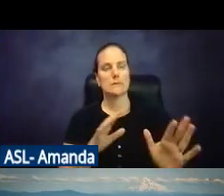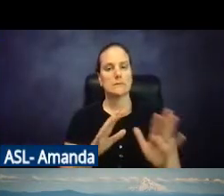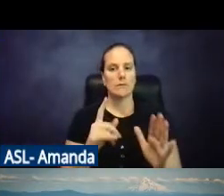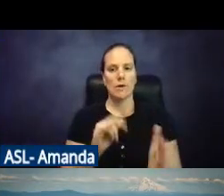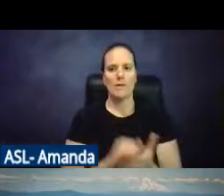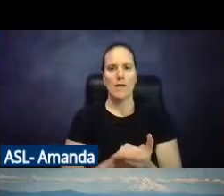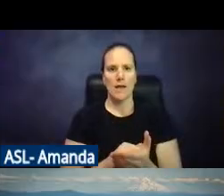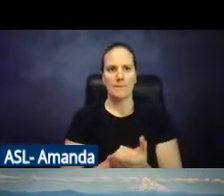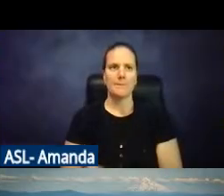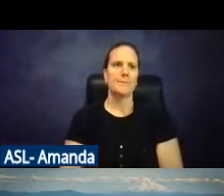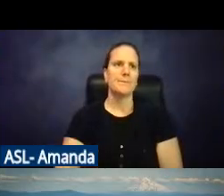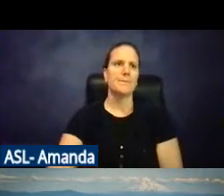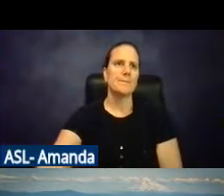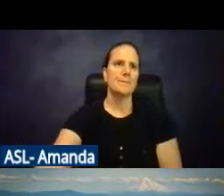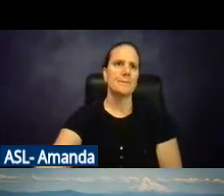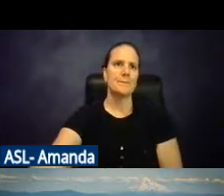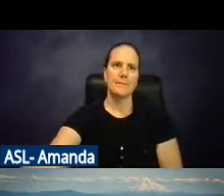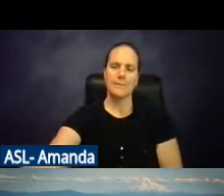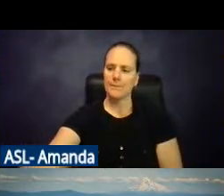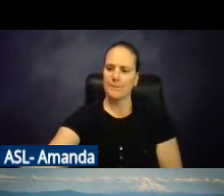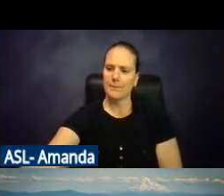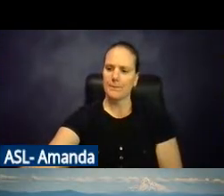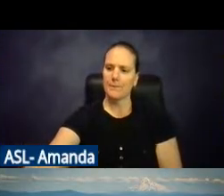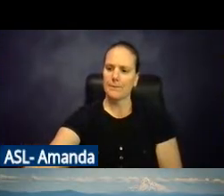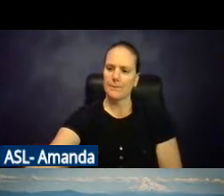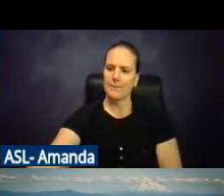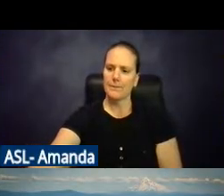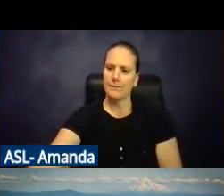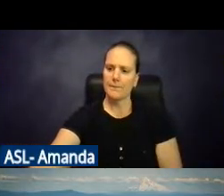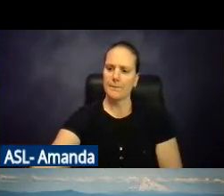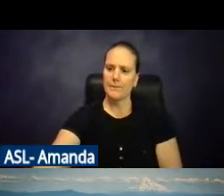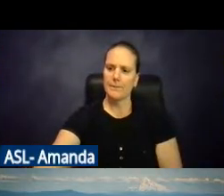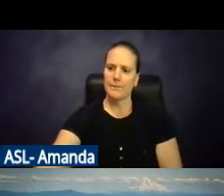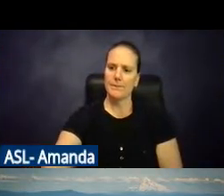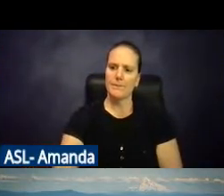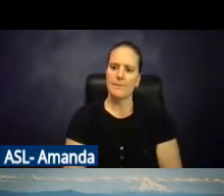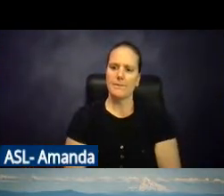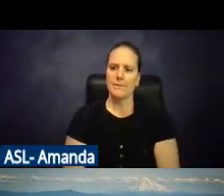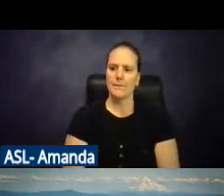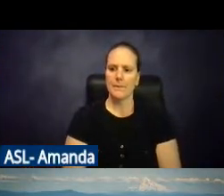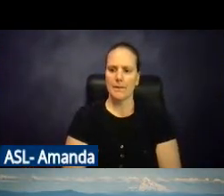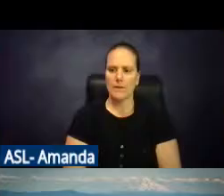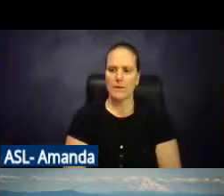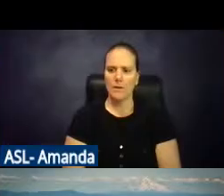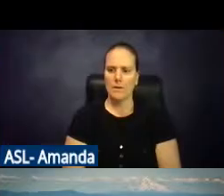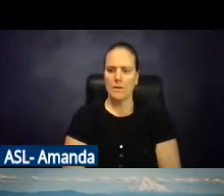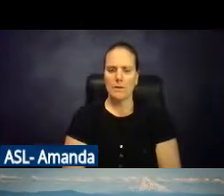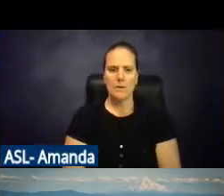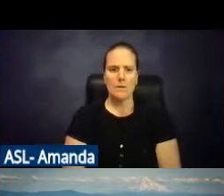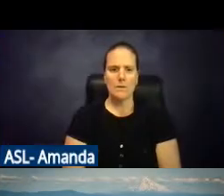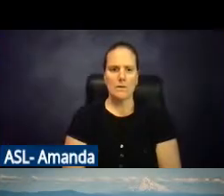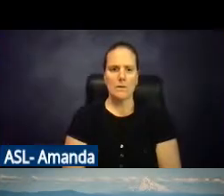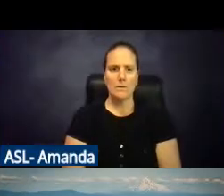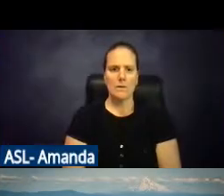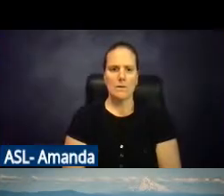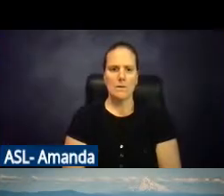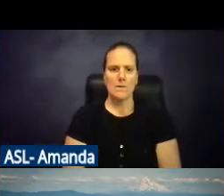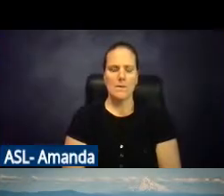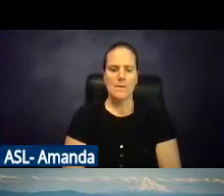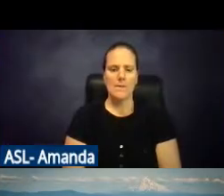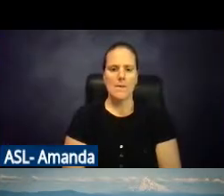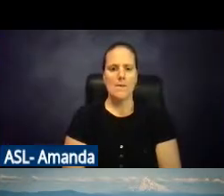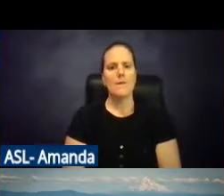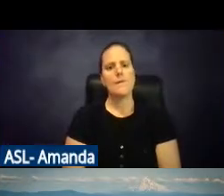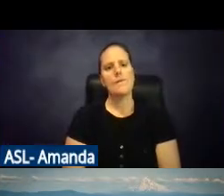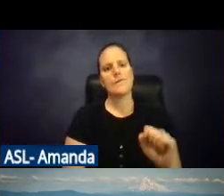grades. Did that get to what you're getting at? Somewhat. Yeah, and Okay. I guess, you